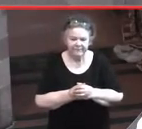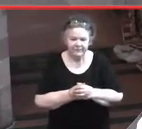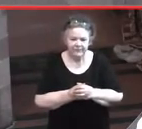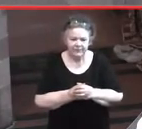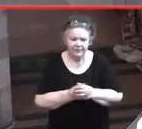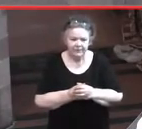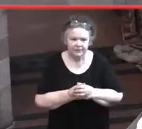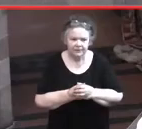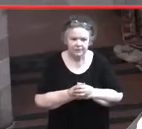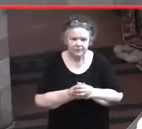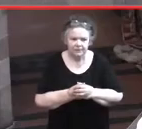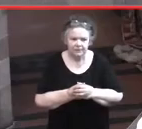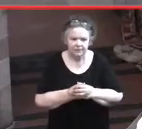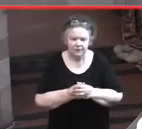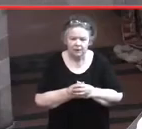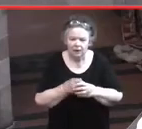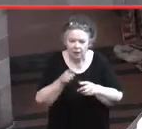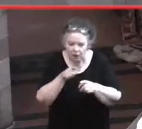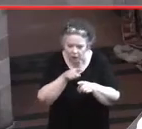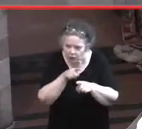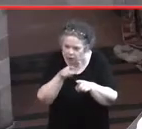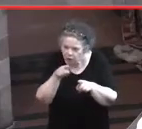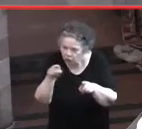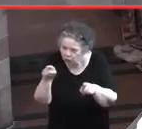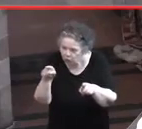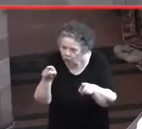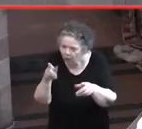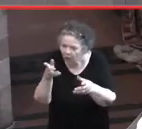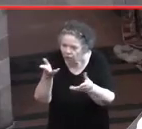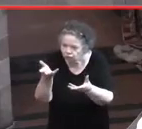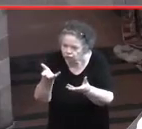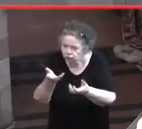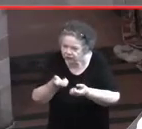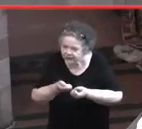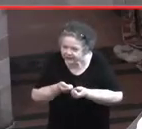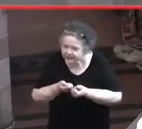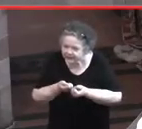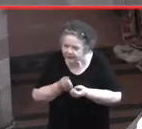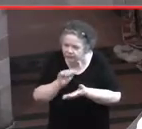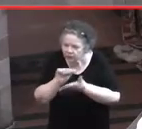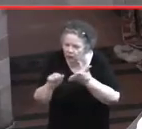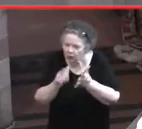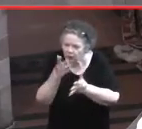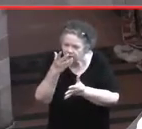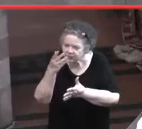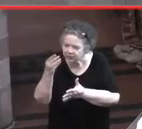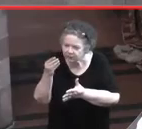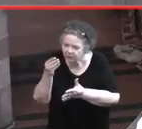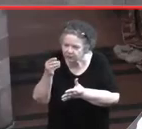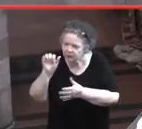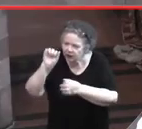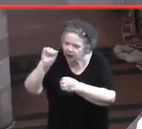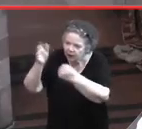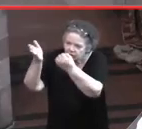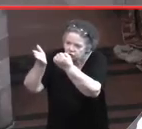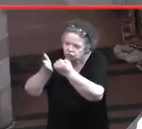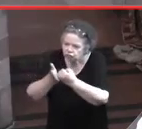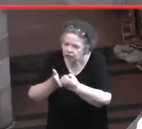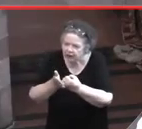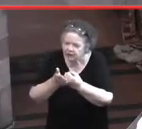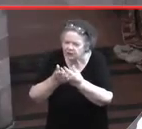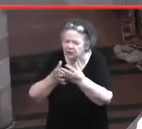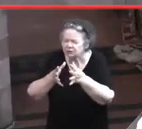And you are called to receive the Holy Spirit. Receive God's grace and God's